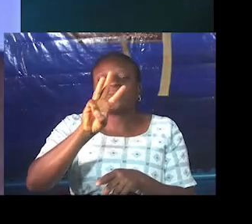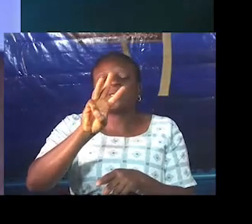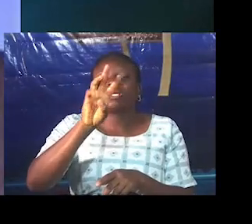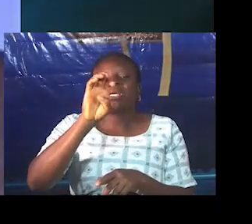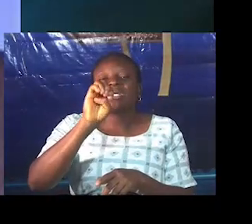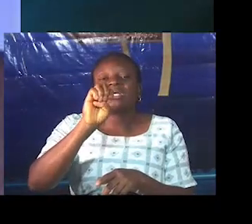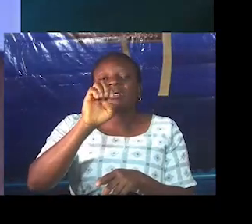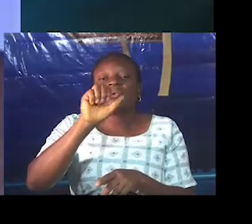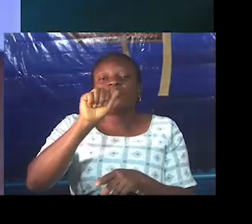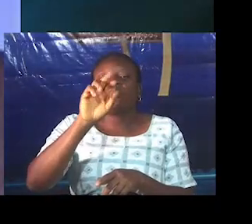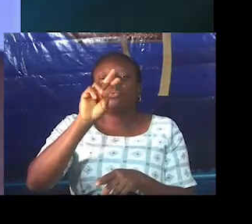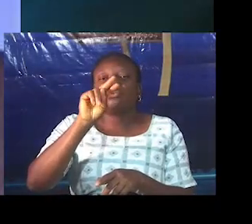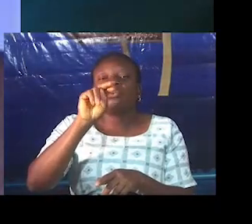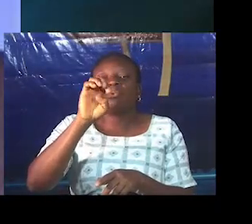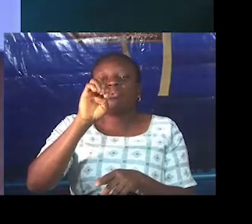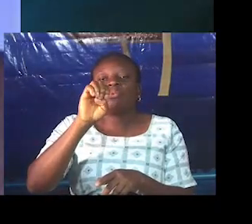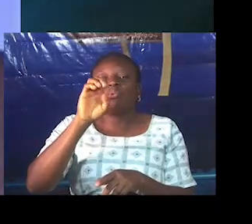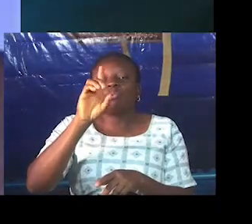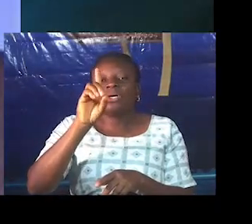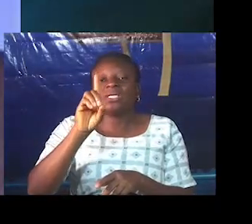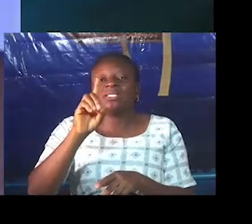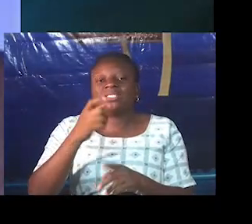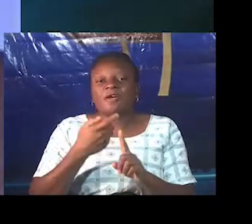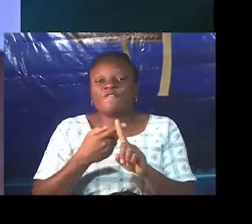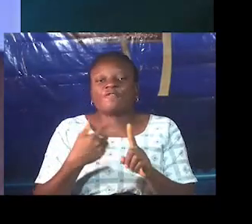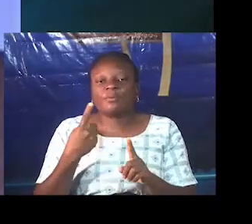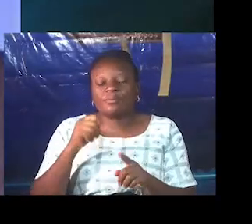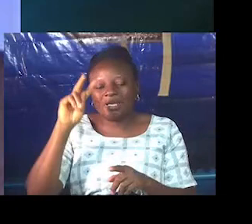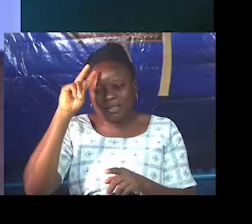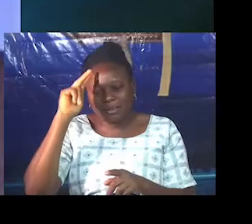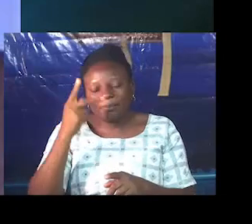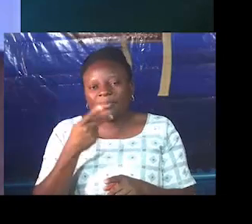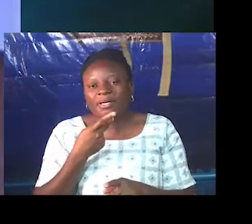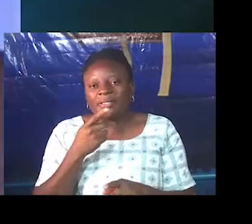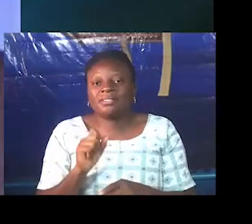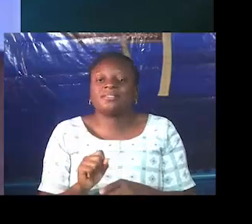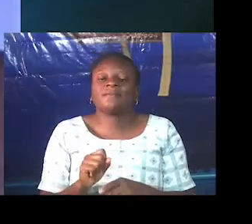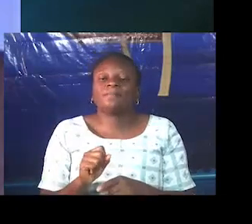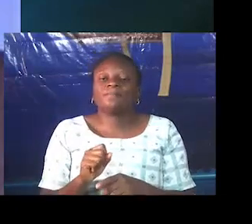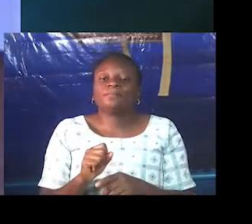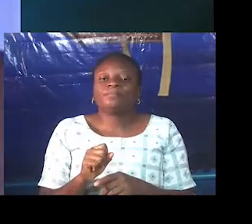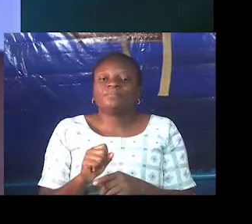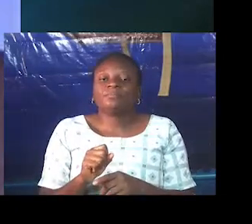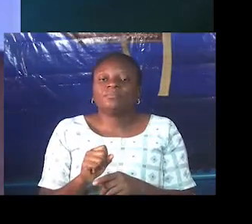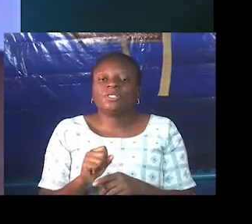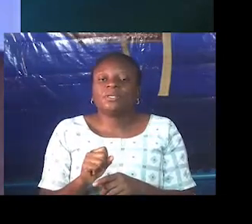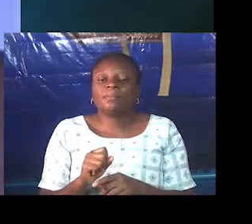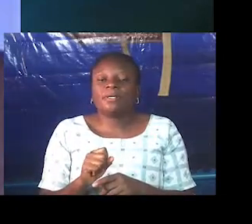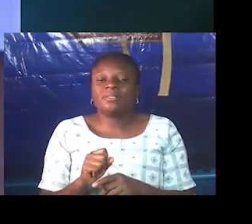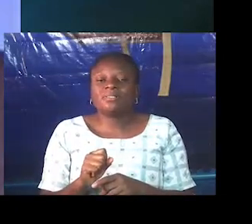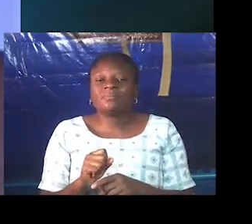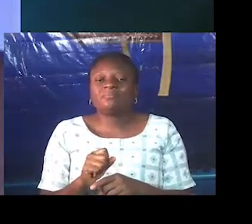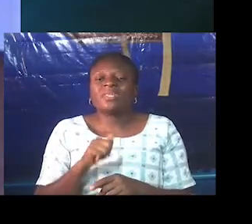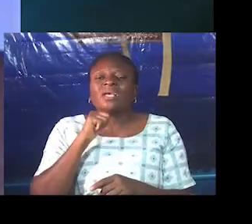said here. And there are some of you that are misunderstanding that, it's you I marry, I don't want to know anything about your